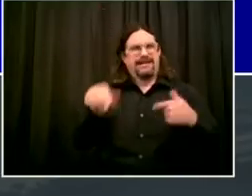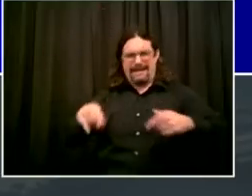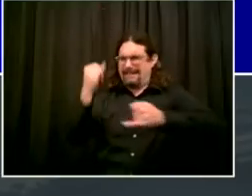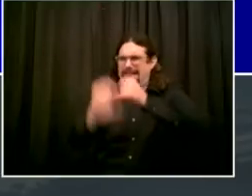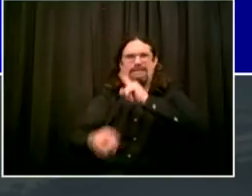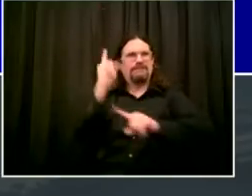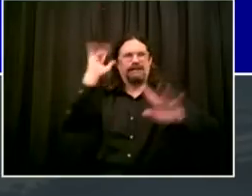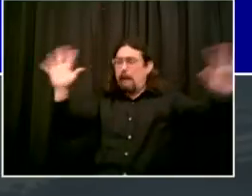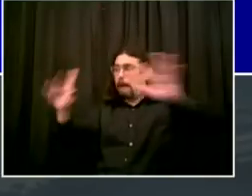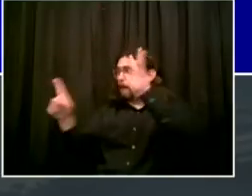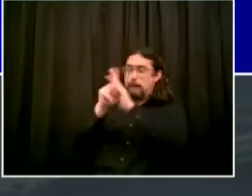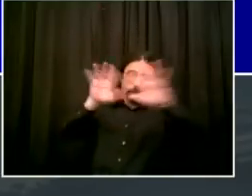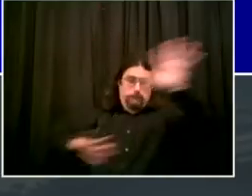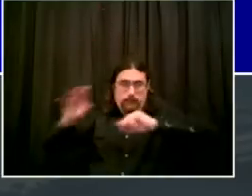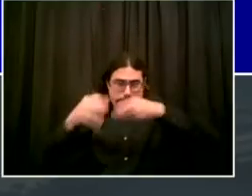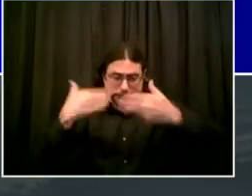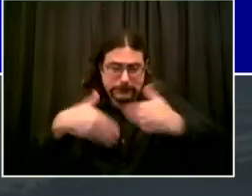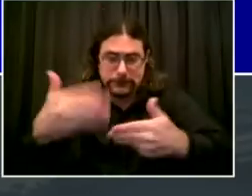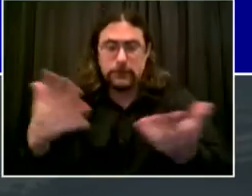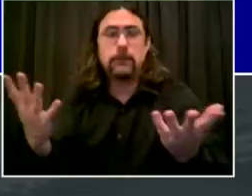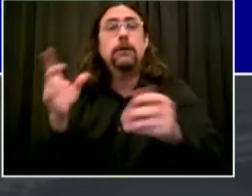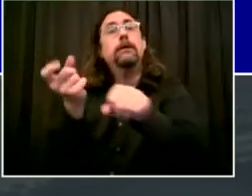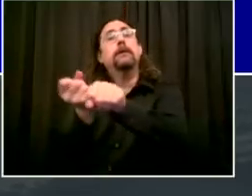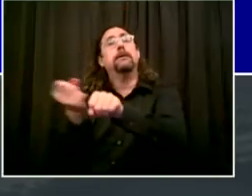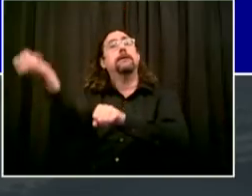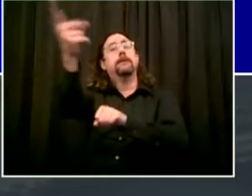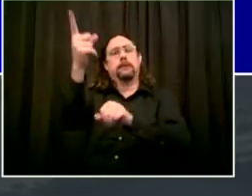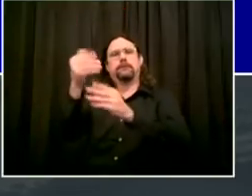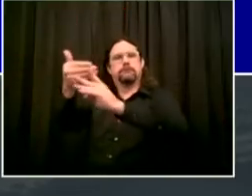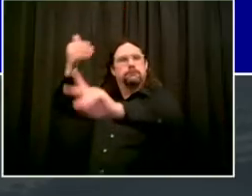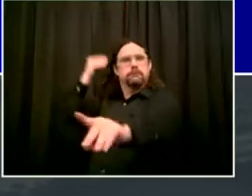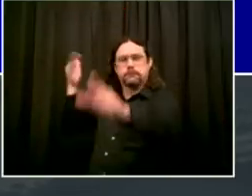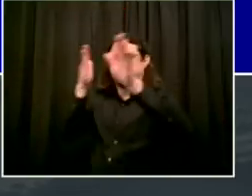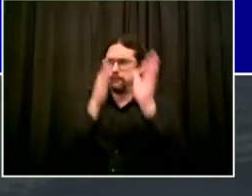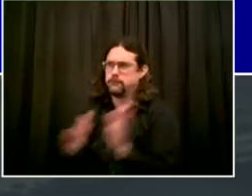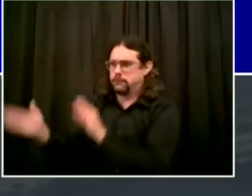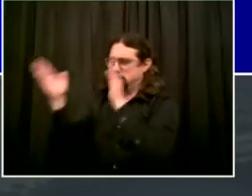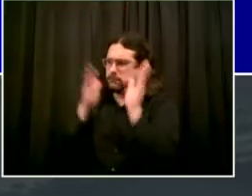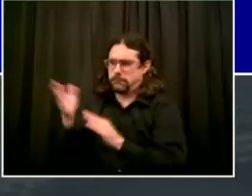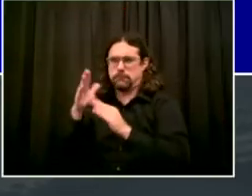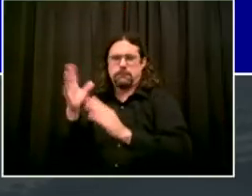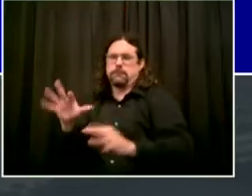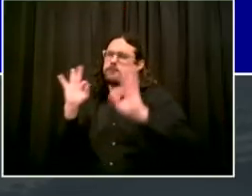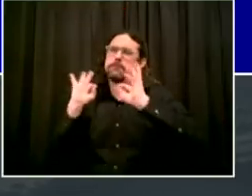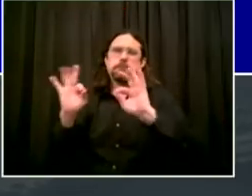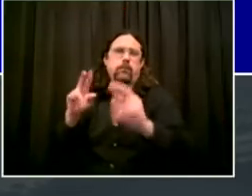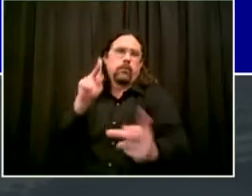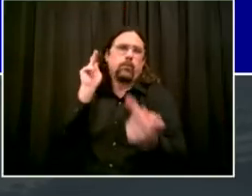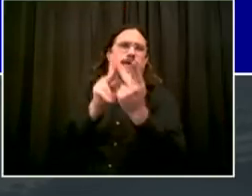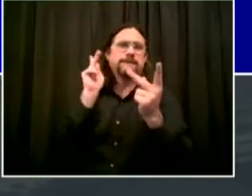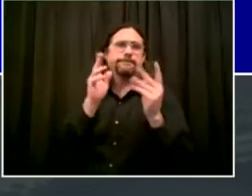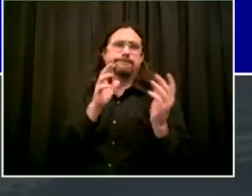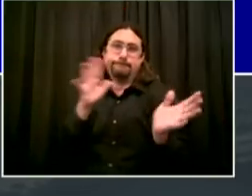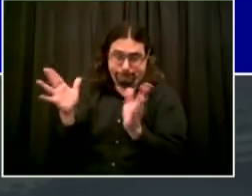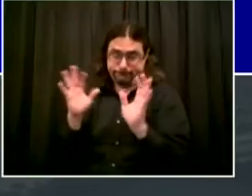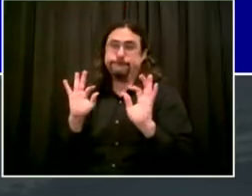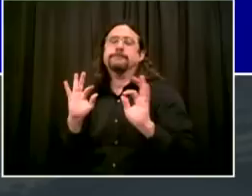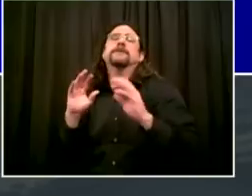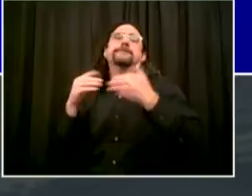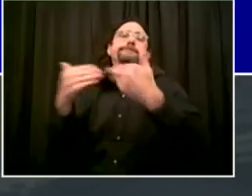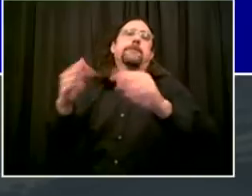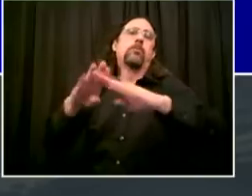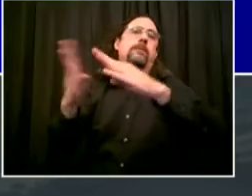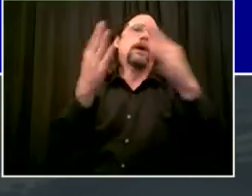to see that wonderful outdoor dining back next year. We may even extend it further earlier in the spring, but we'll start with June 1st for